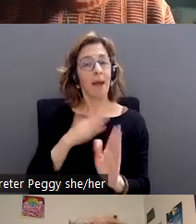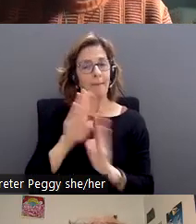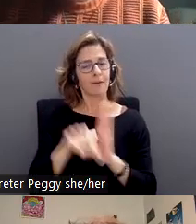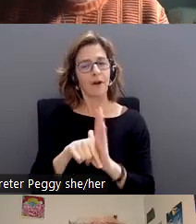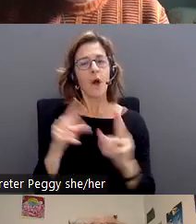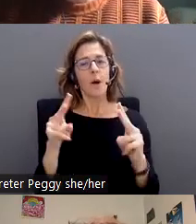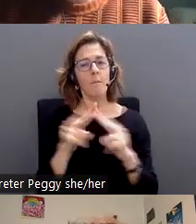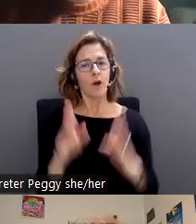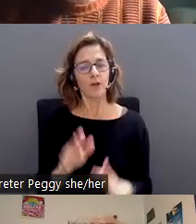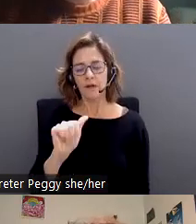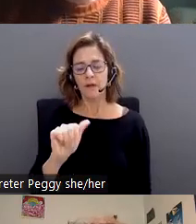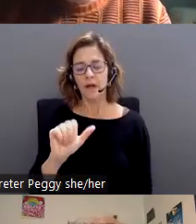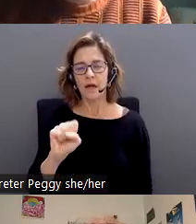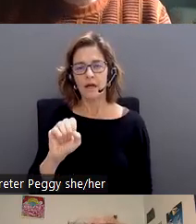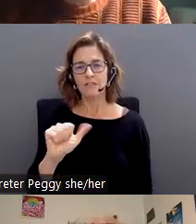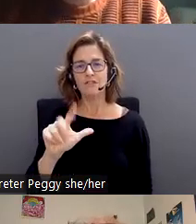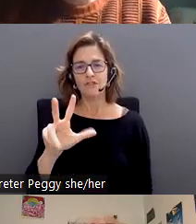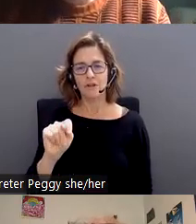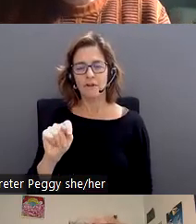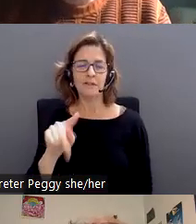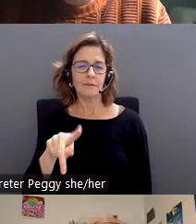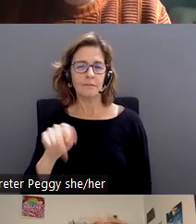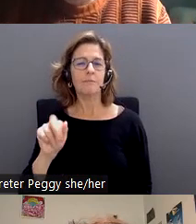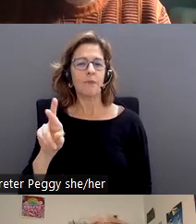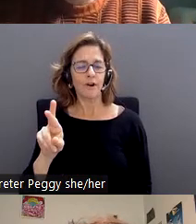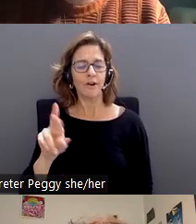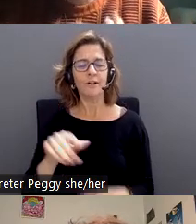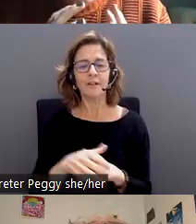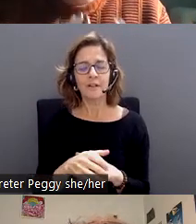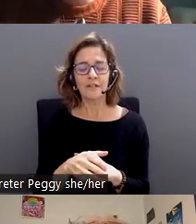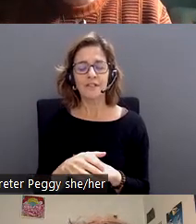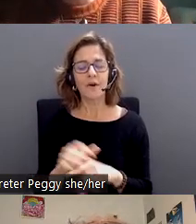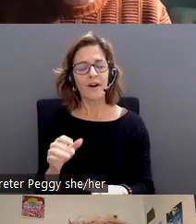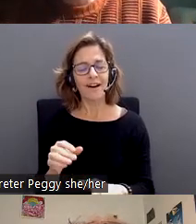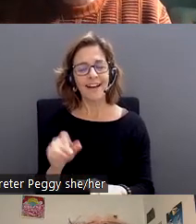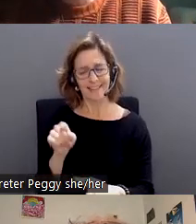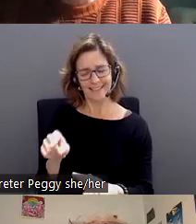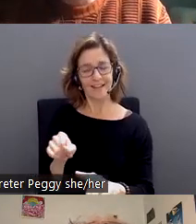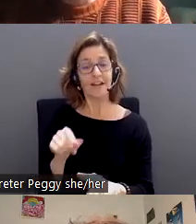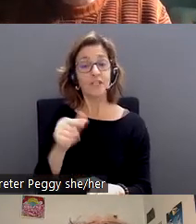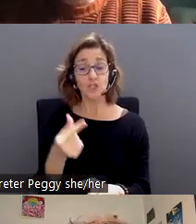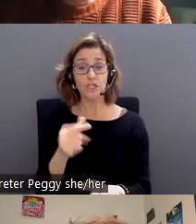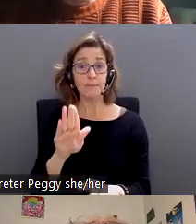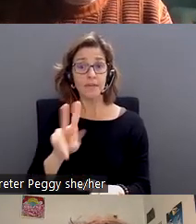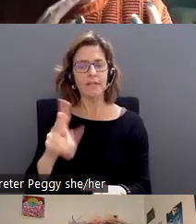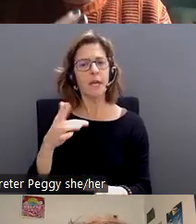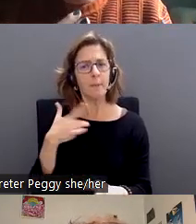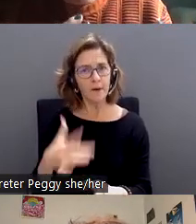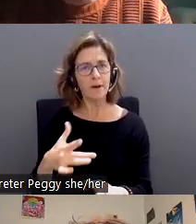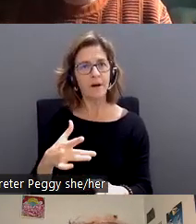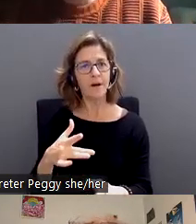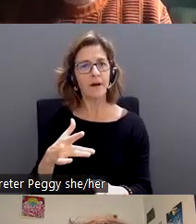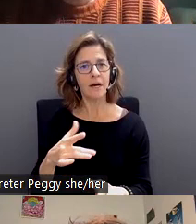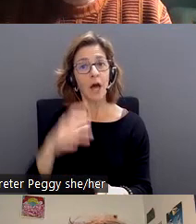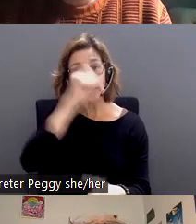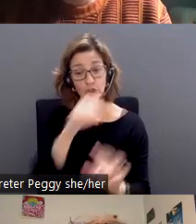there's a long lineage of talking about gender-based violence as patriarchal violence against women. The